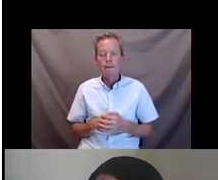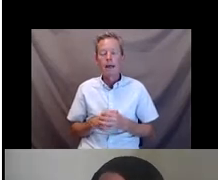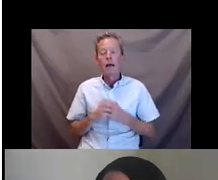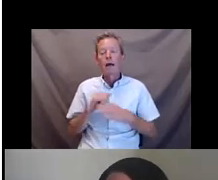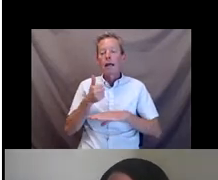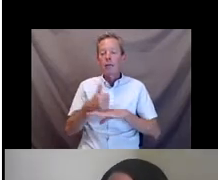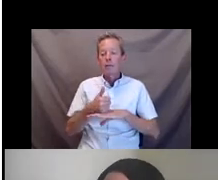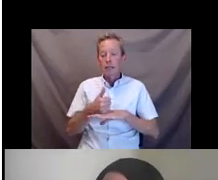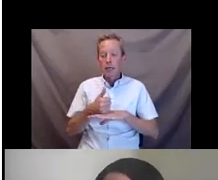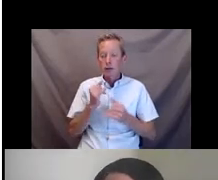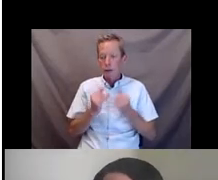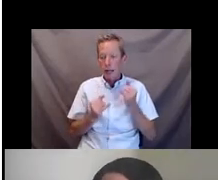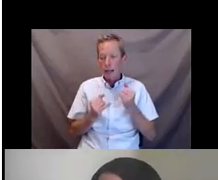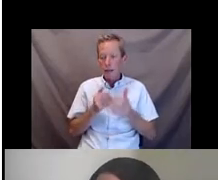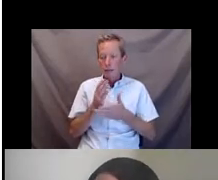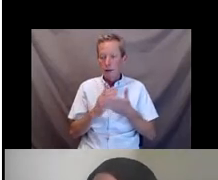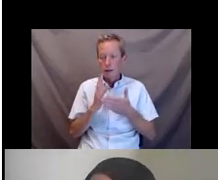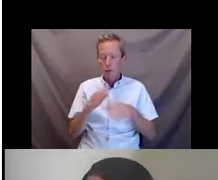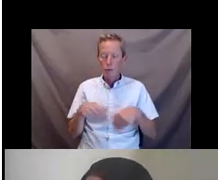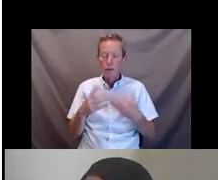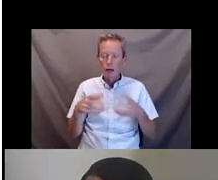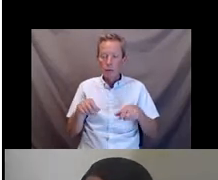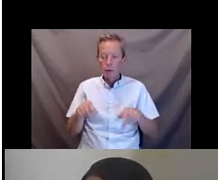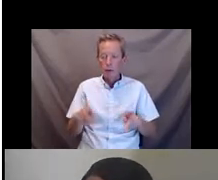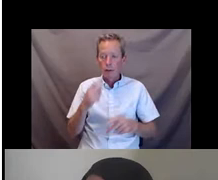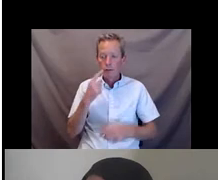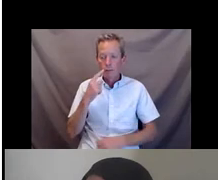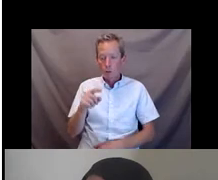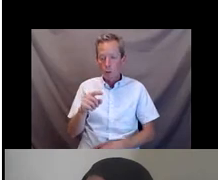will also provide opportunities for individuals or